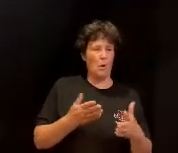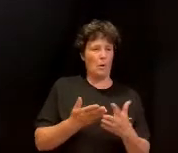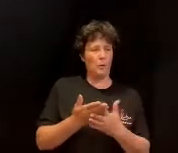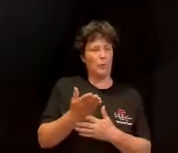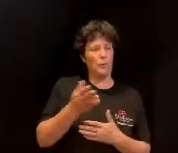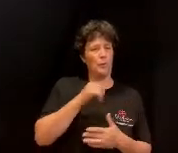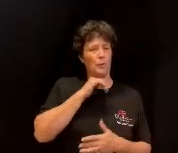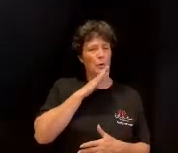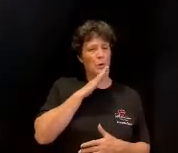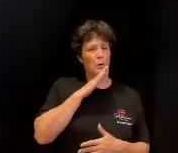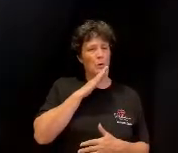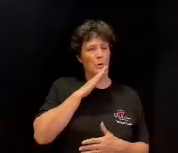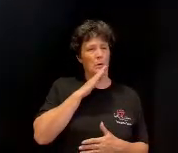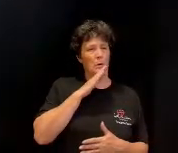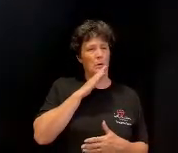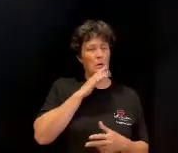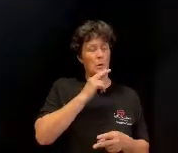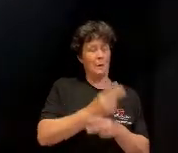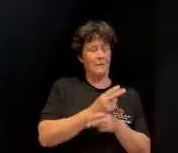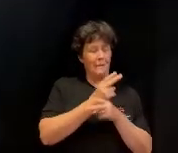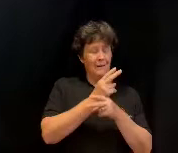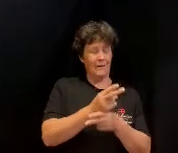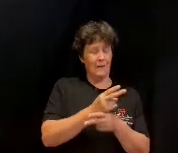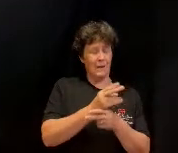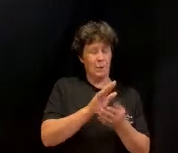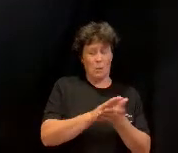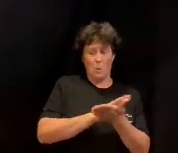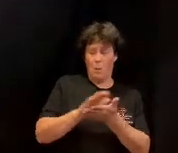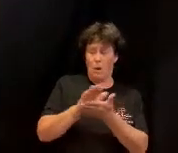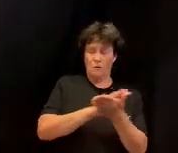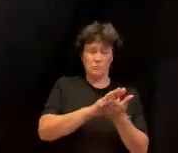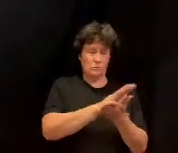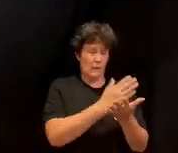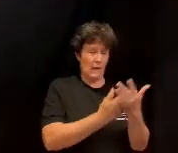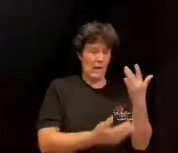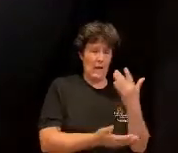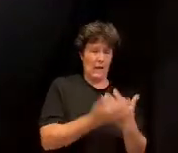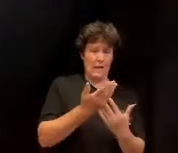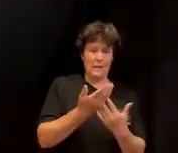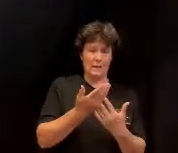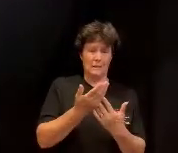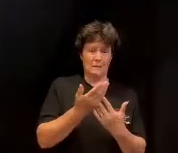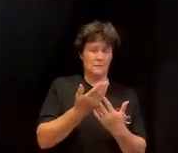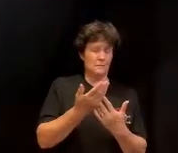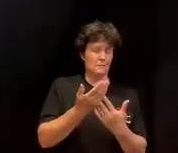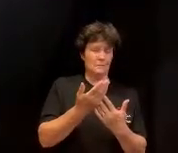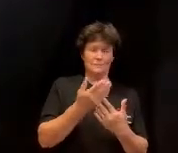But if we keep washing our hands of our society, listen, the church is the anchor.